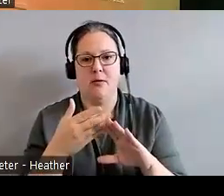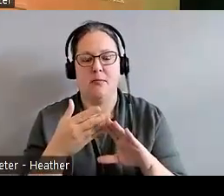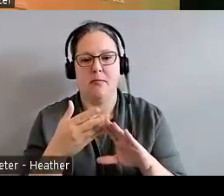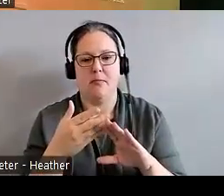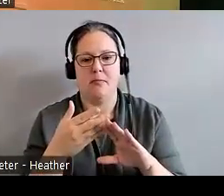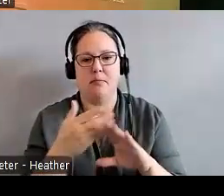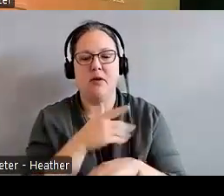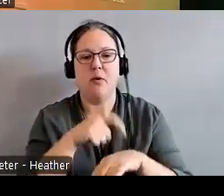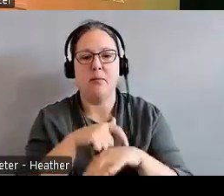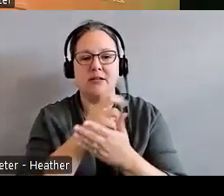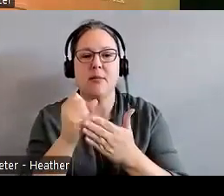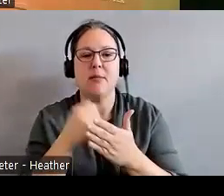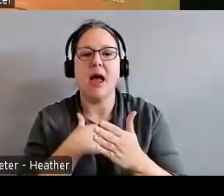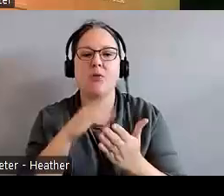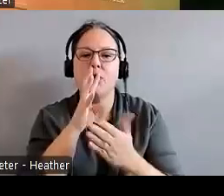some of the lessons that I learned.